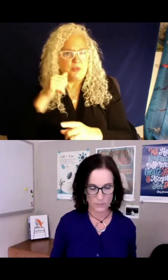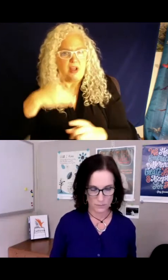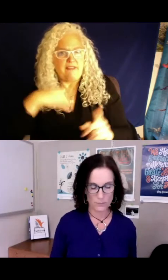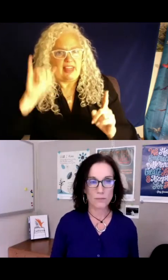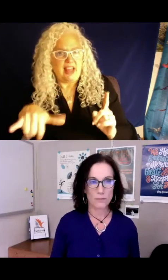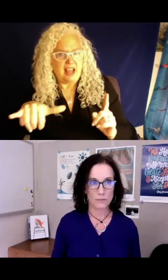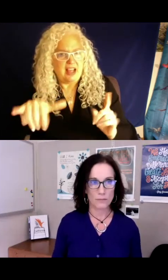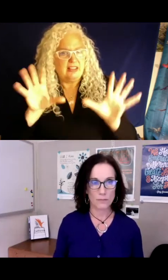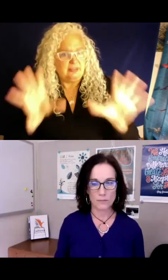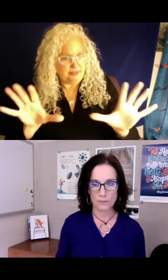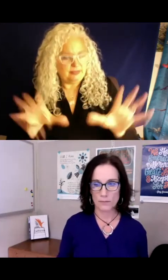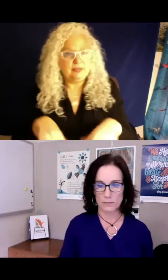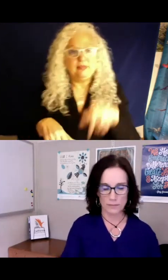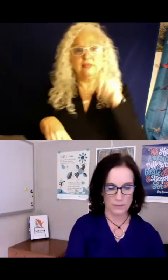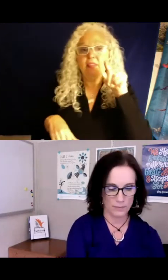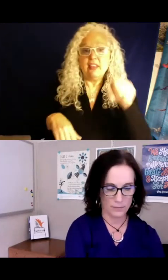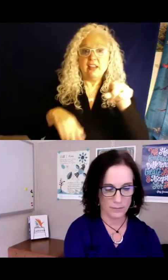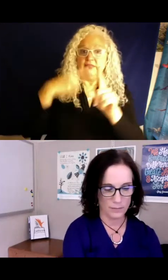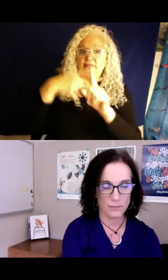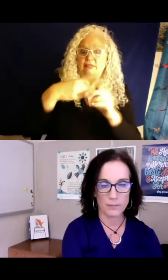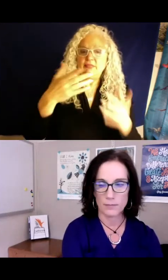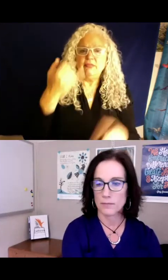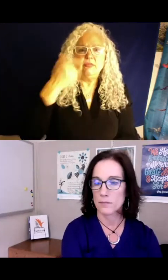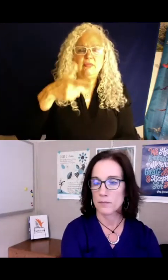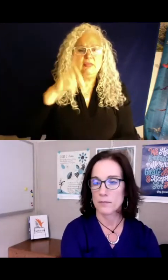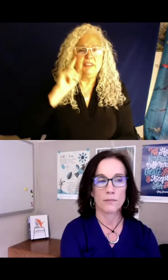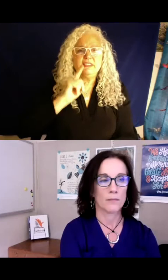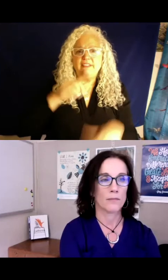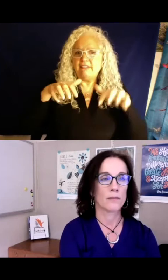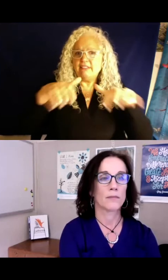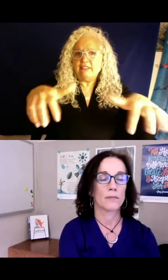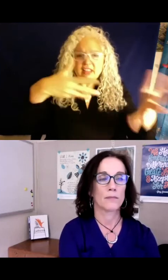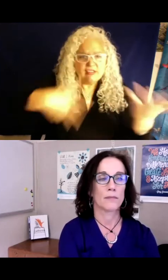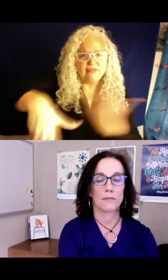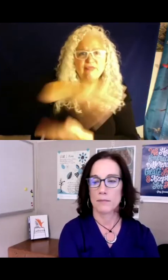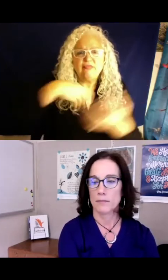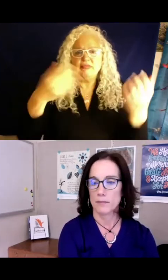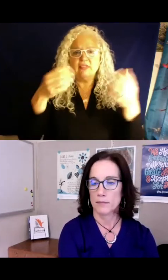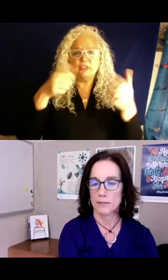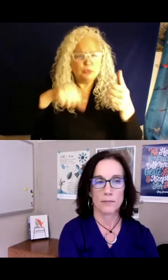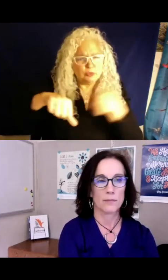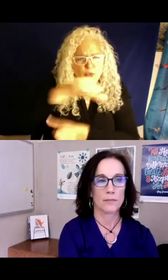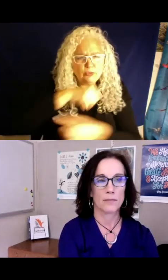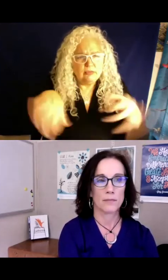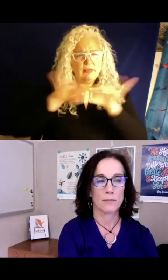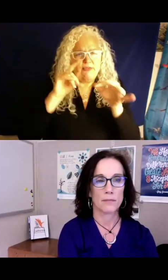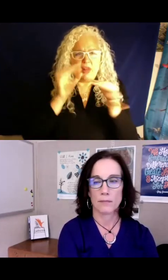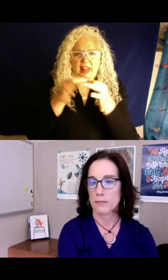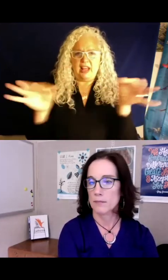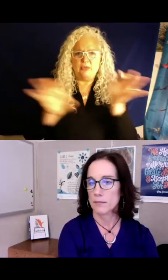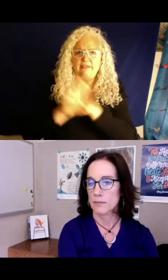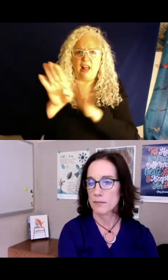sort of positive, and then what happens if you don't have that. So the advantages are